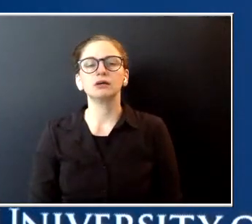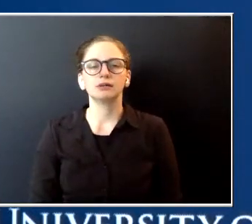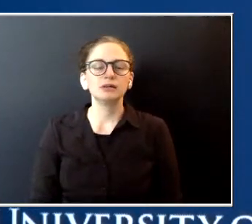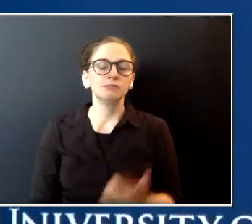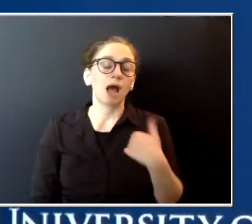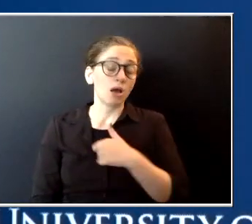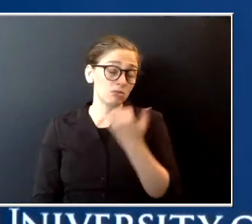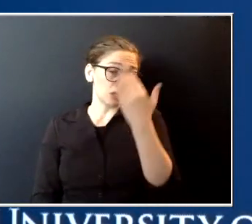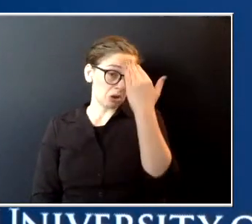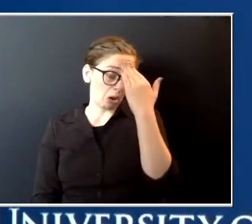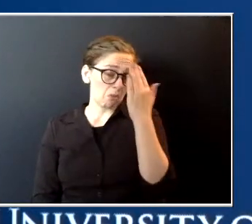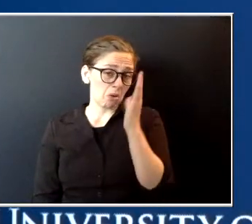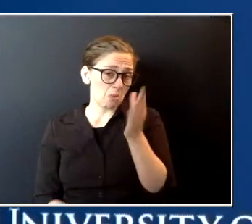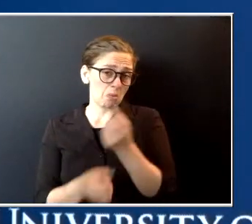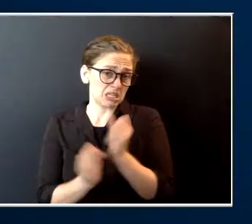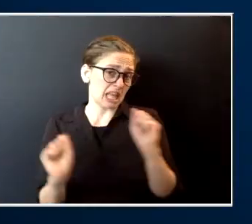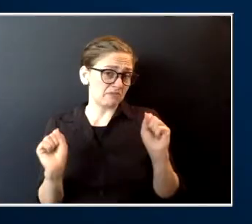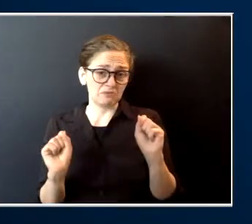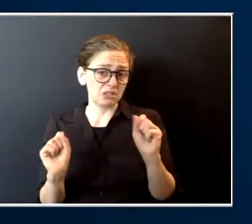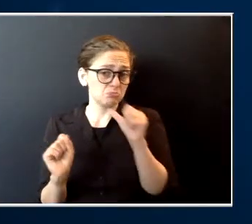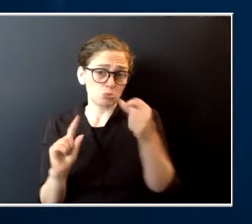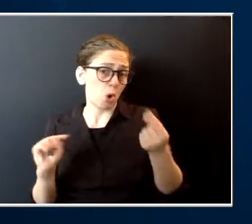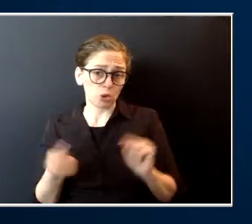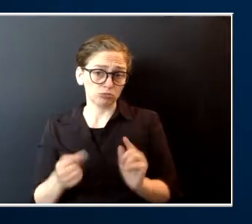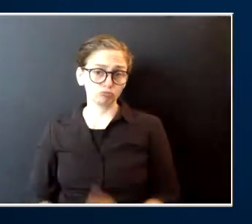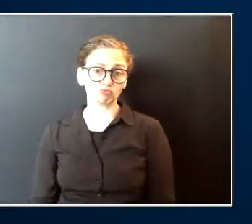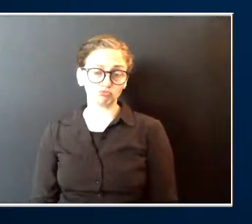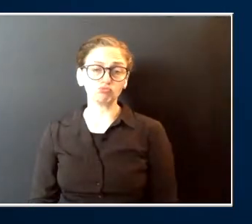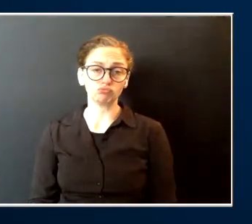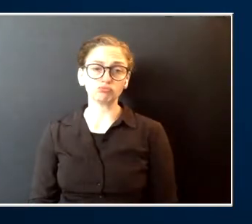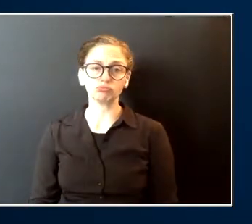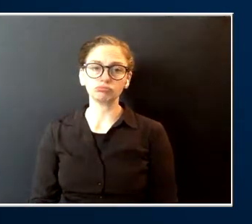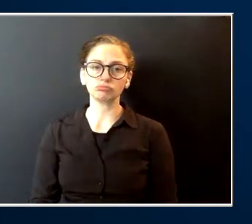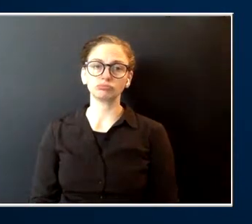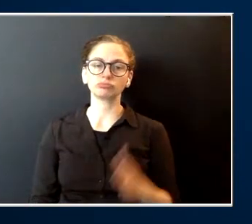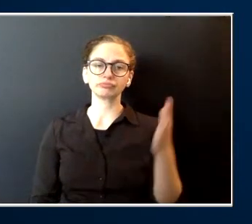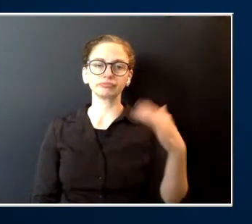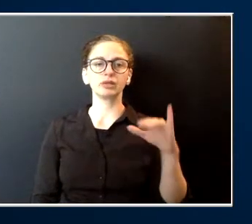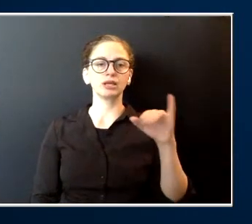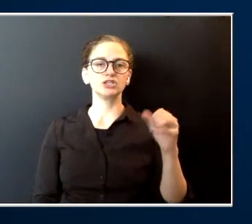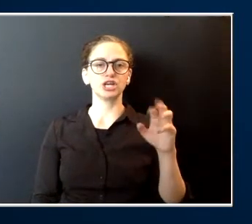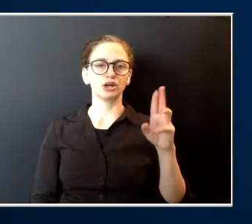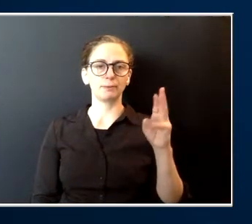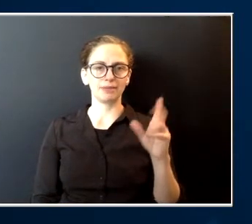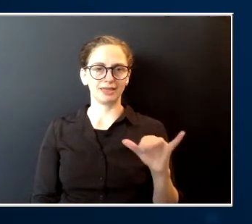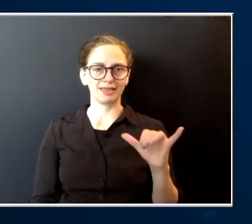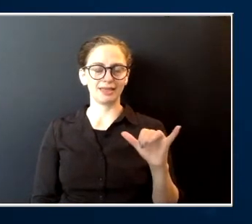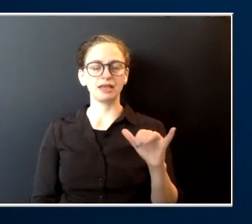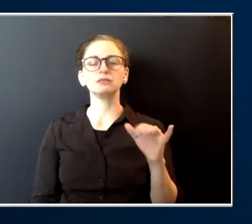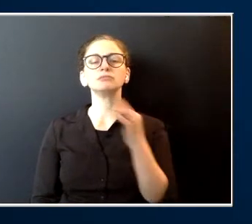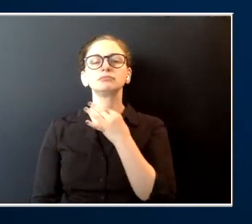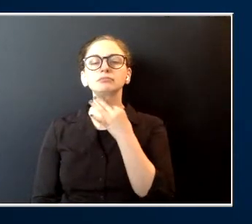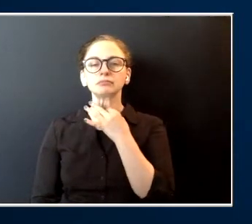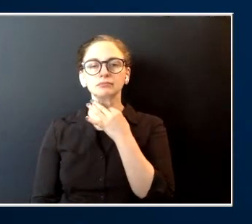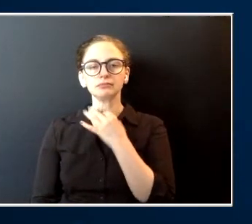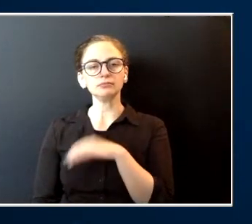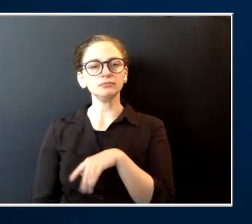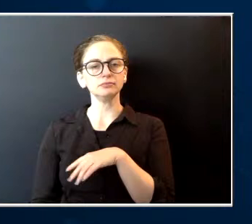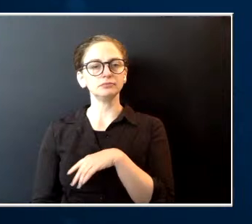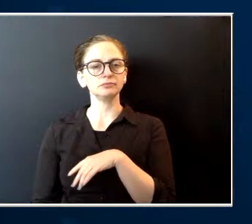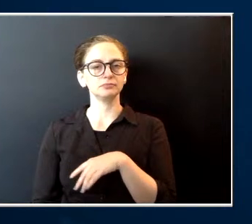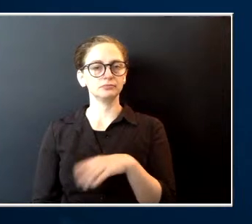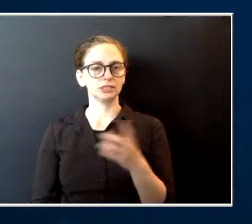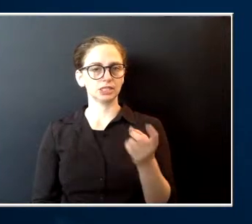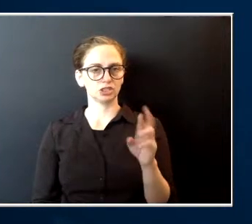and will not cause you any harm. Jeremy Yenser has a question for Dr. Tadros. Jeremy writes, with a reduced